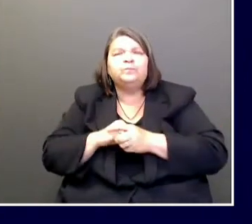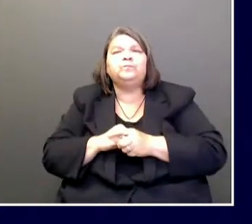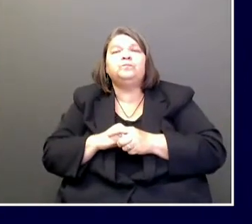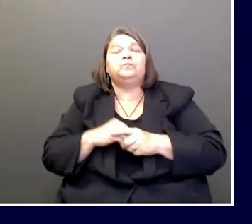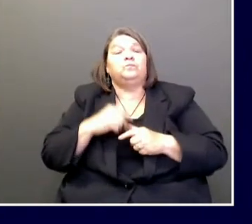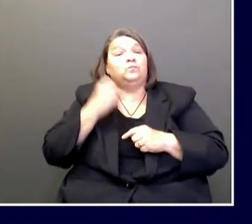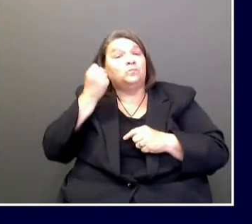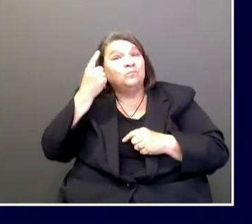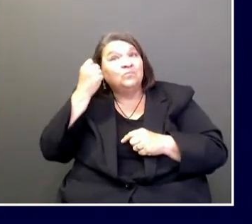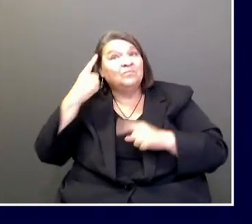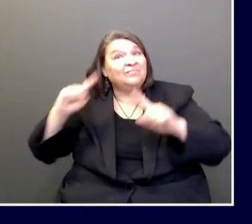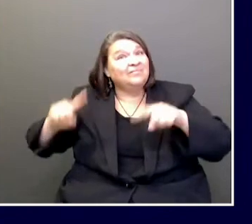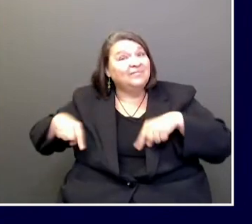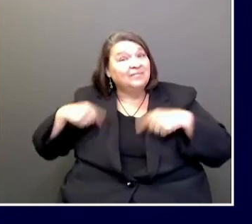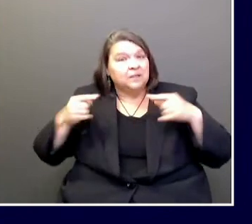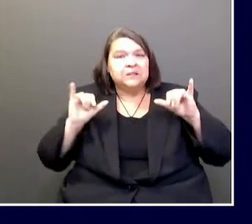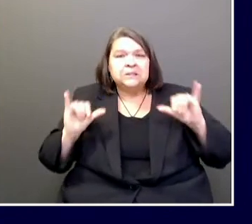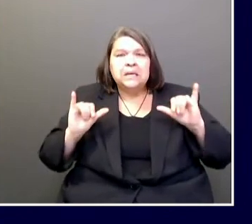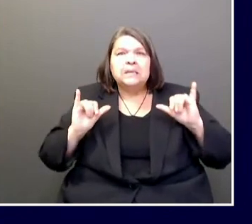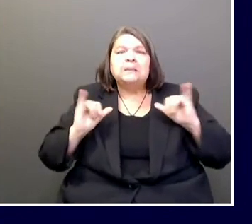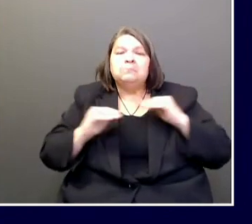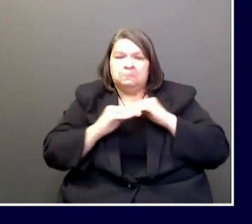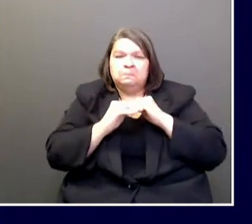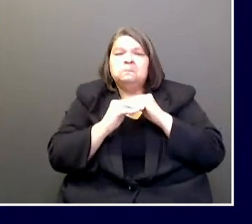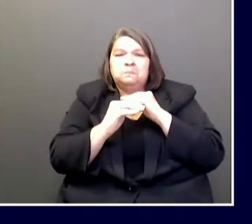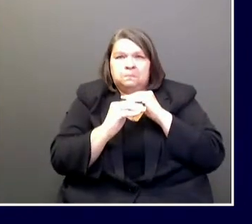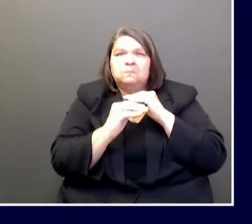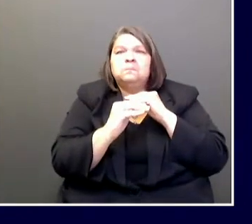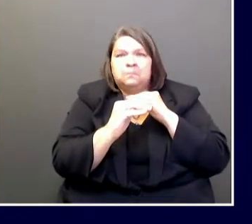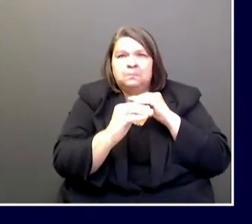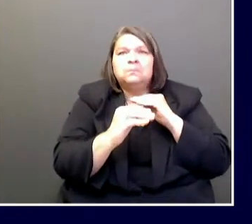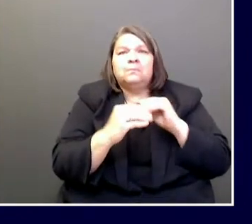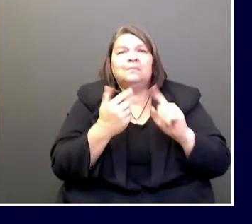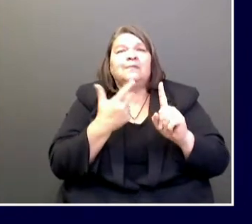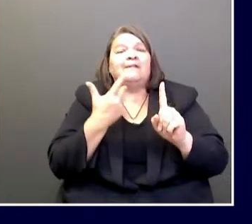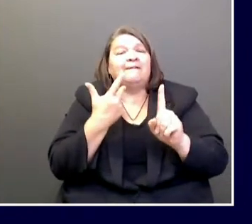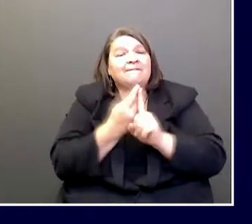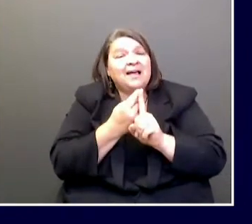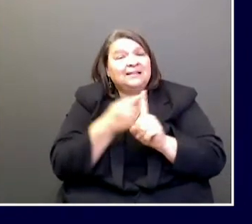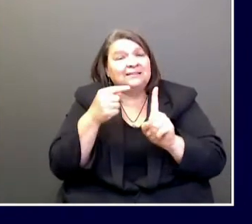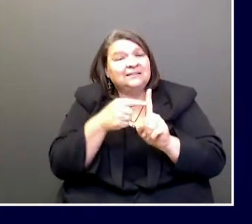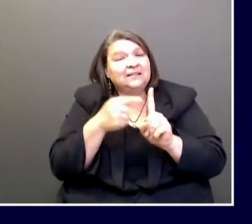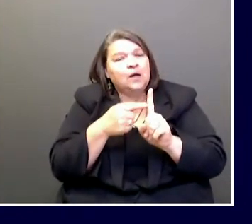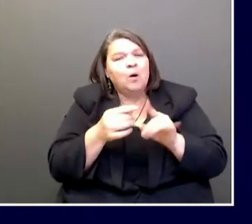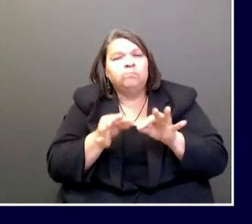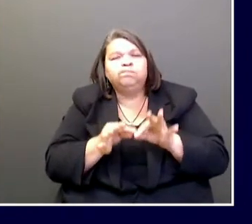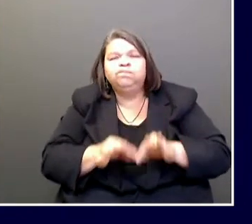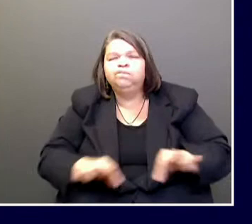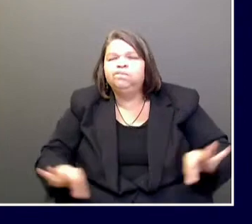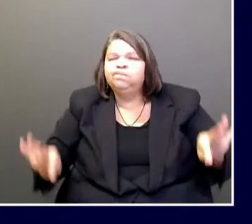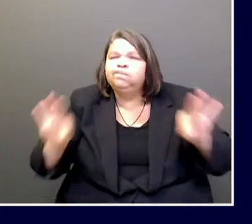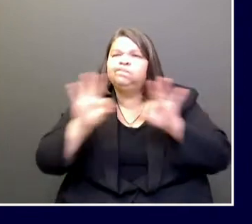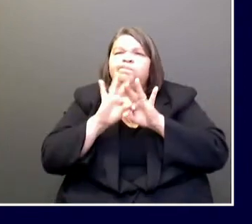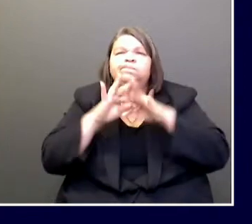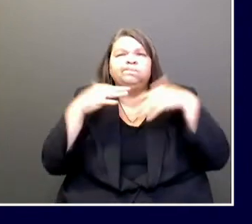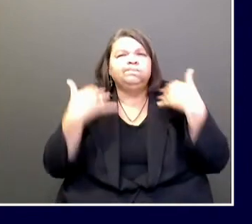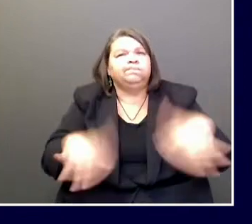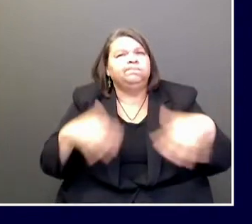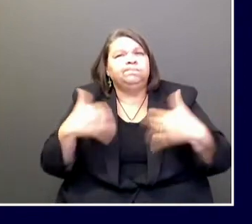changed is the role of vaccines in getting us out of this pandemic. Simply